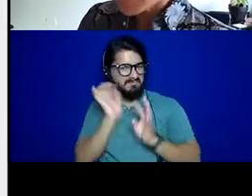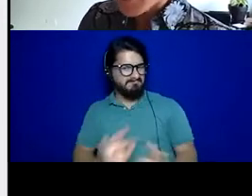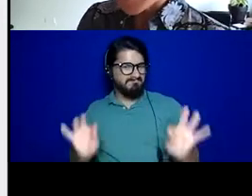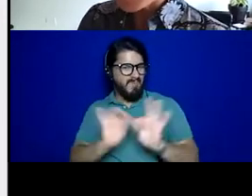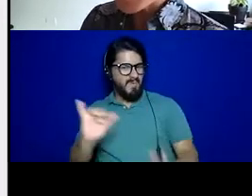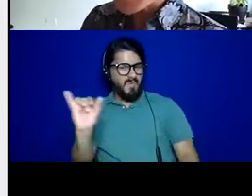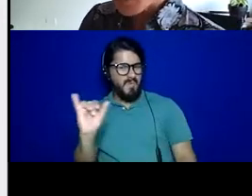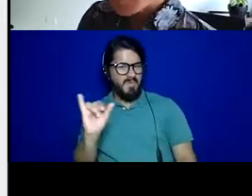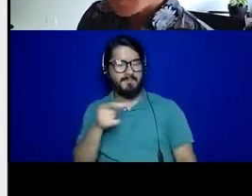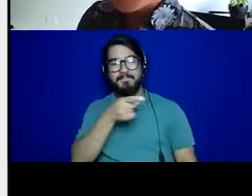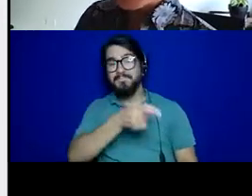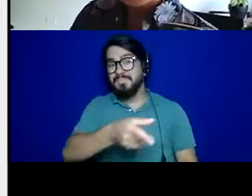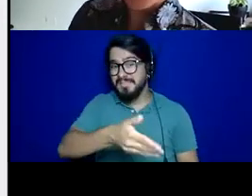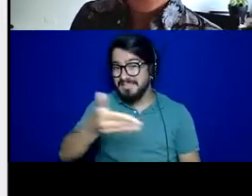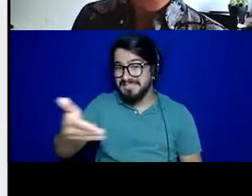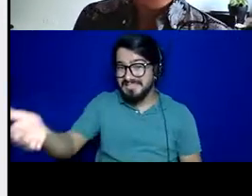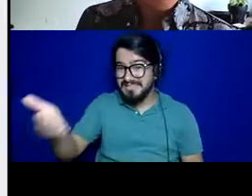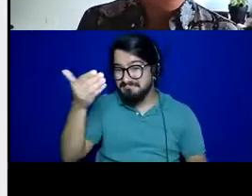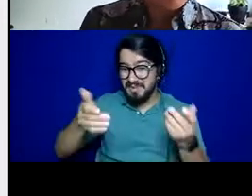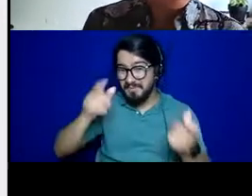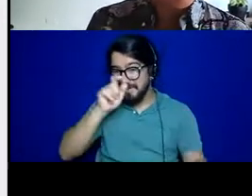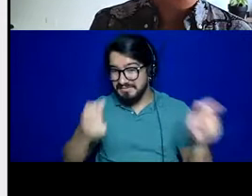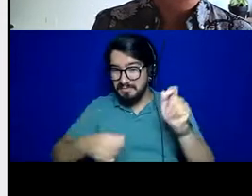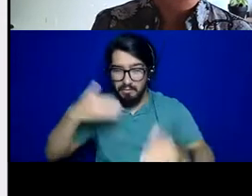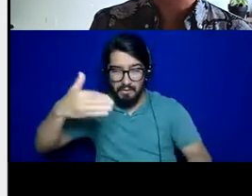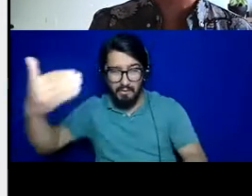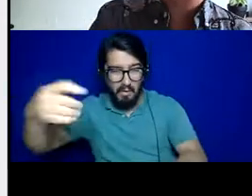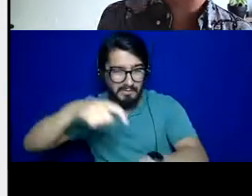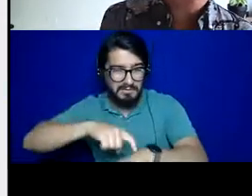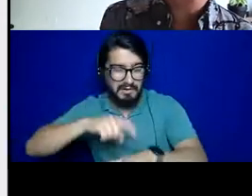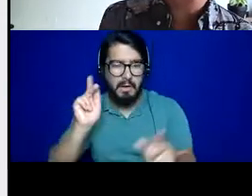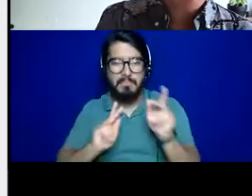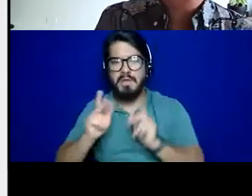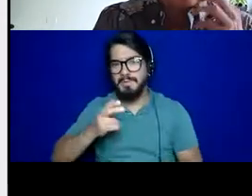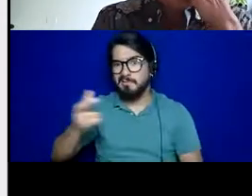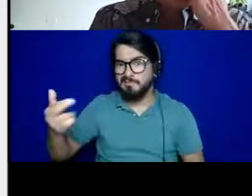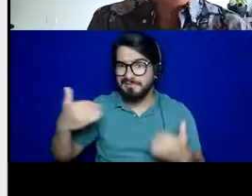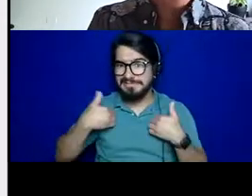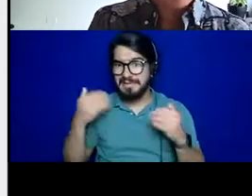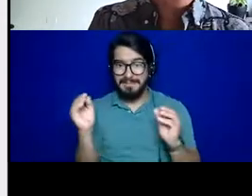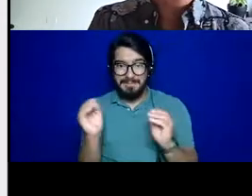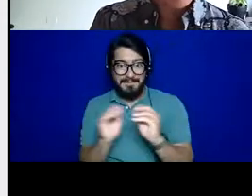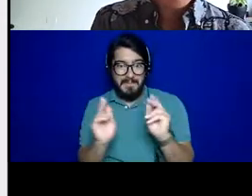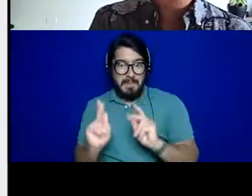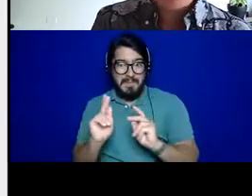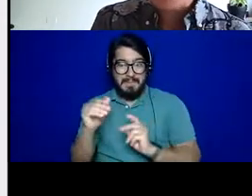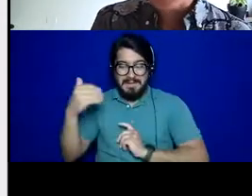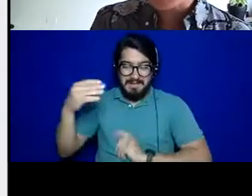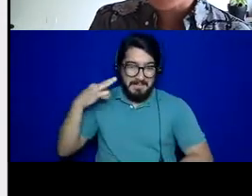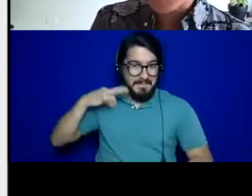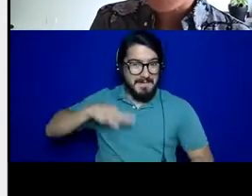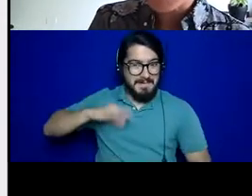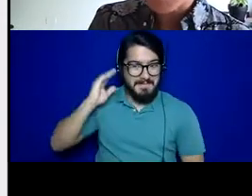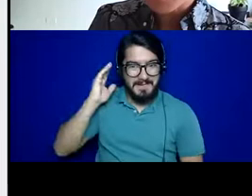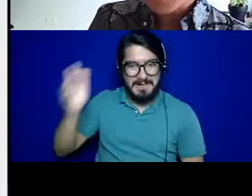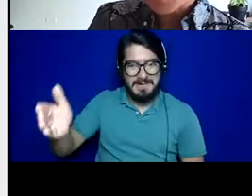And these things might change over time. The people who are trying to get access might get more resources, or there might be more people who would benefit from trying to break into your device